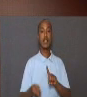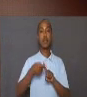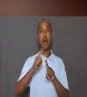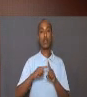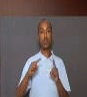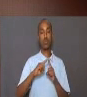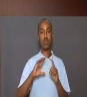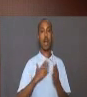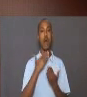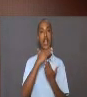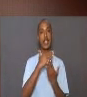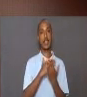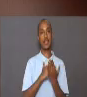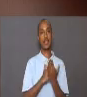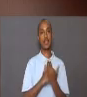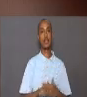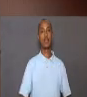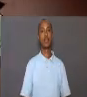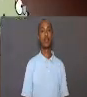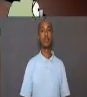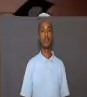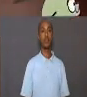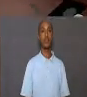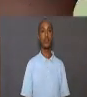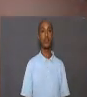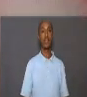Let's get back to our lesson.